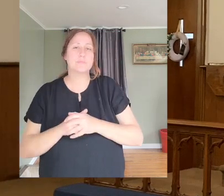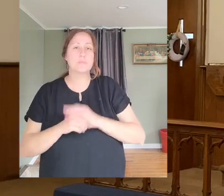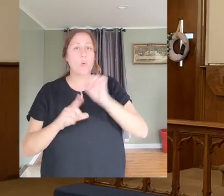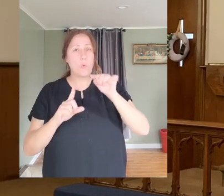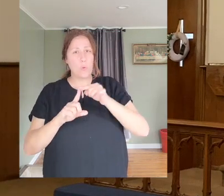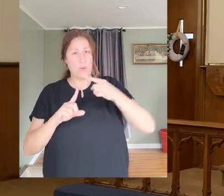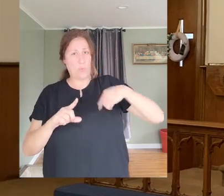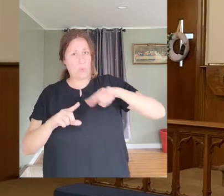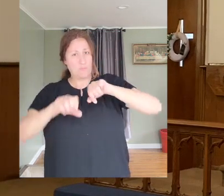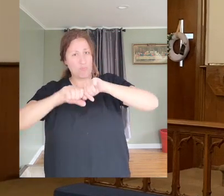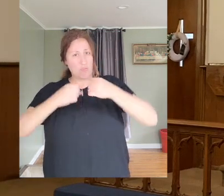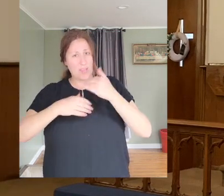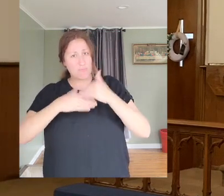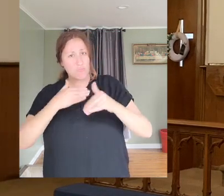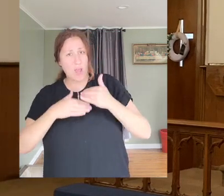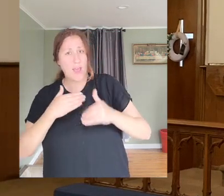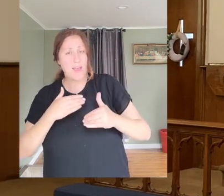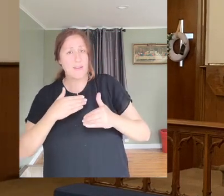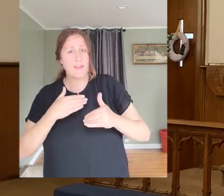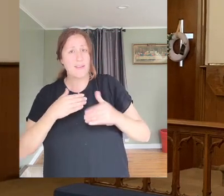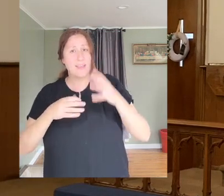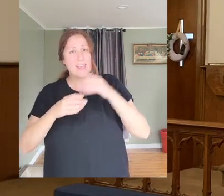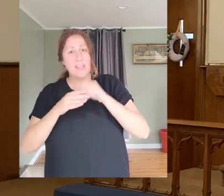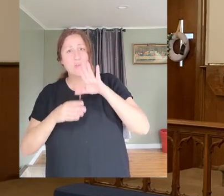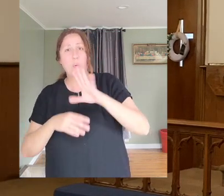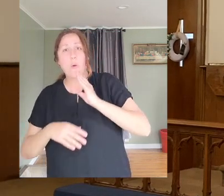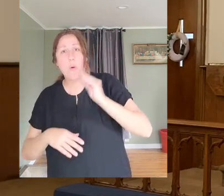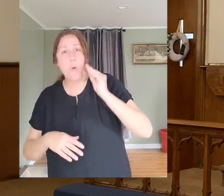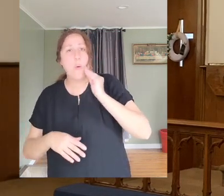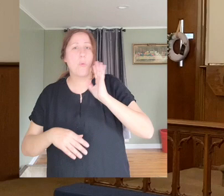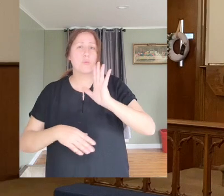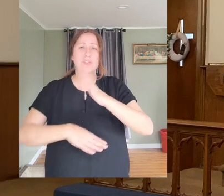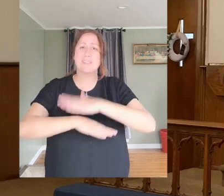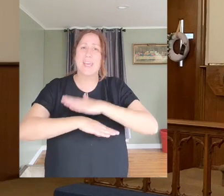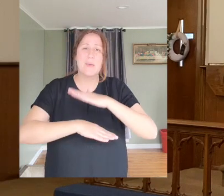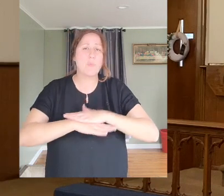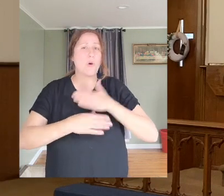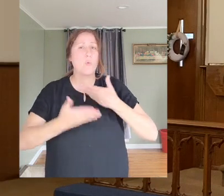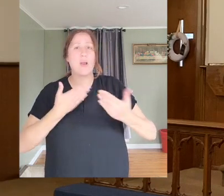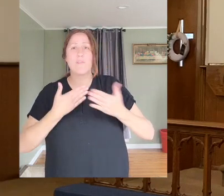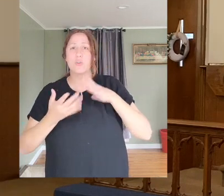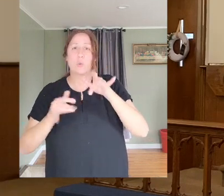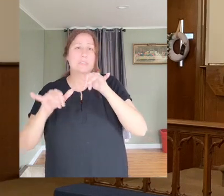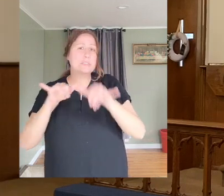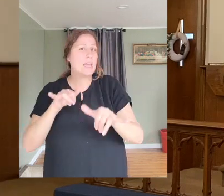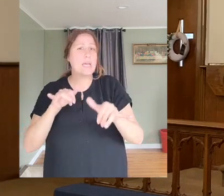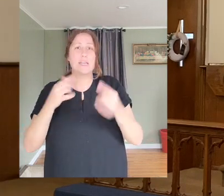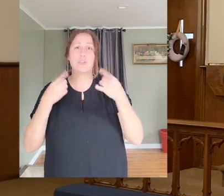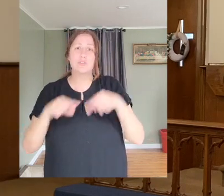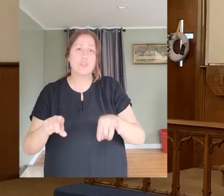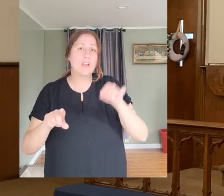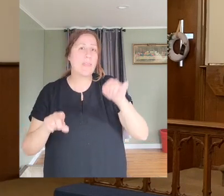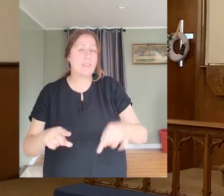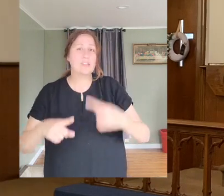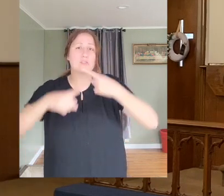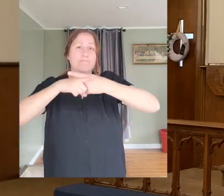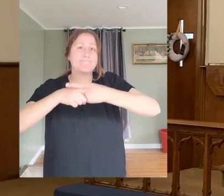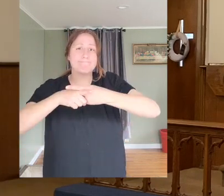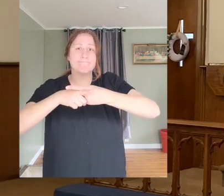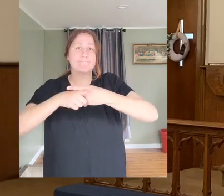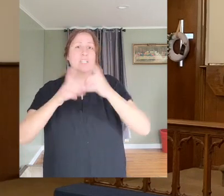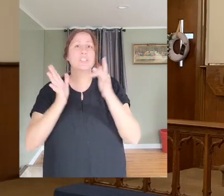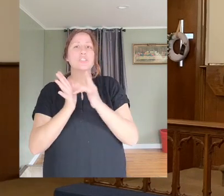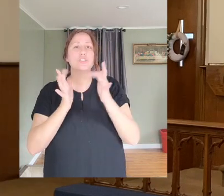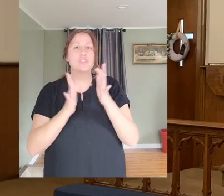break bread, when we eat in our homes, at our tables, wherever we're staying during this crisis, Jesus